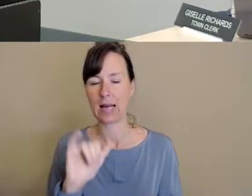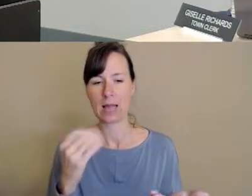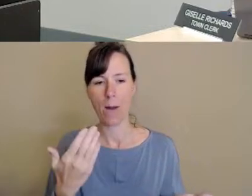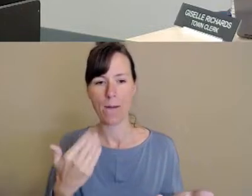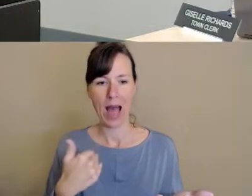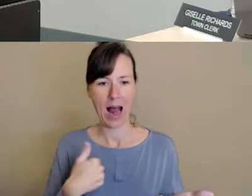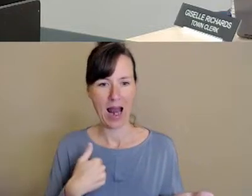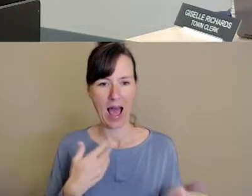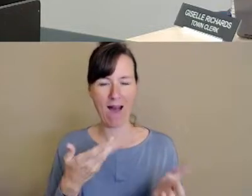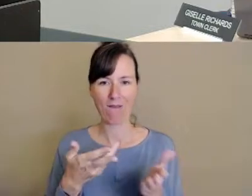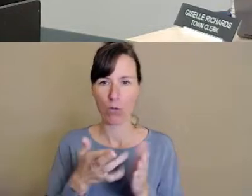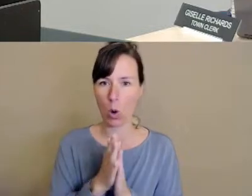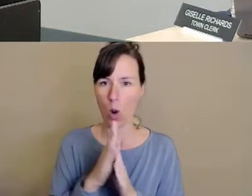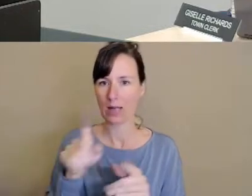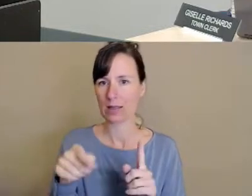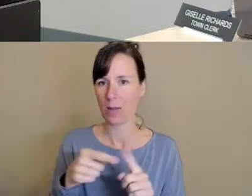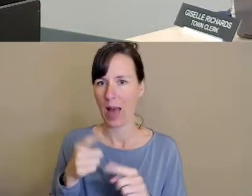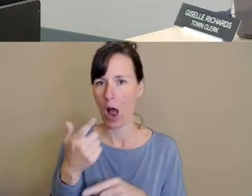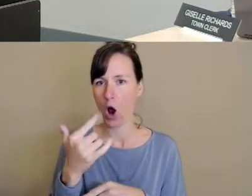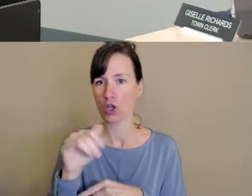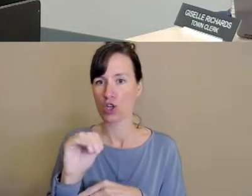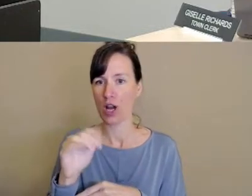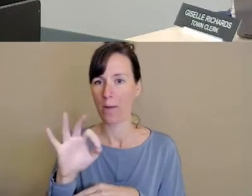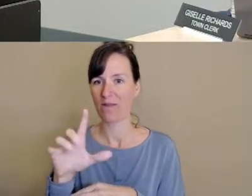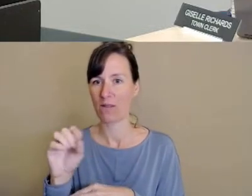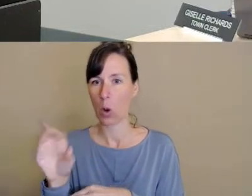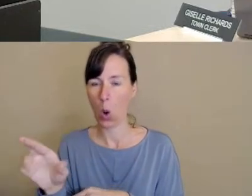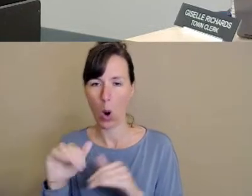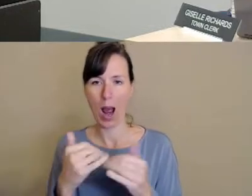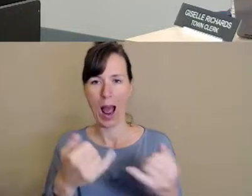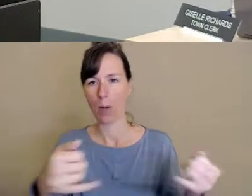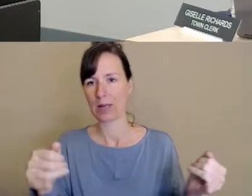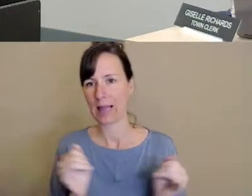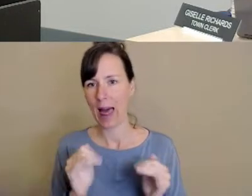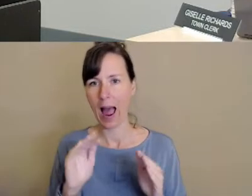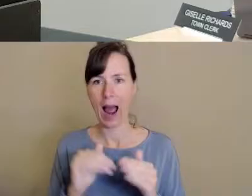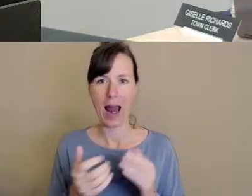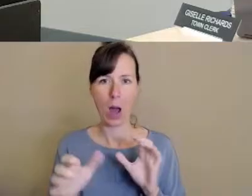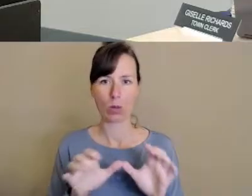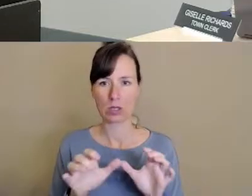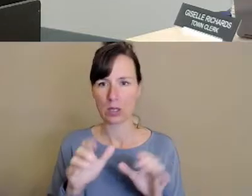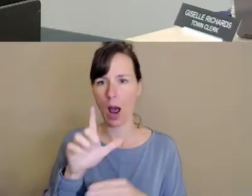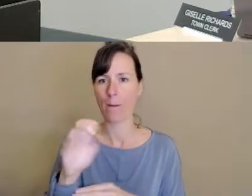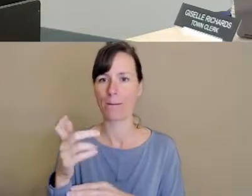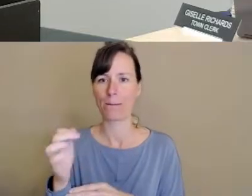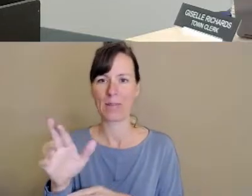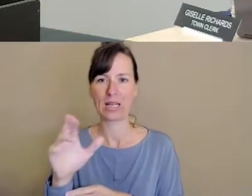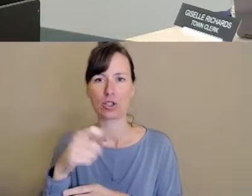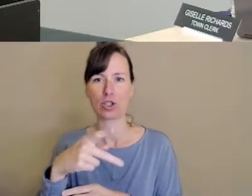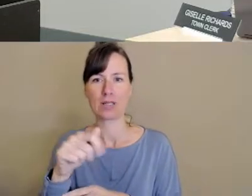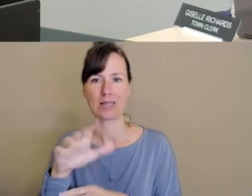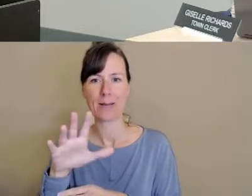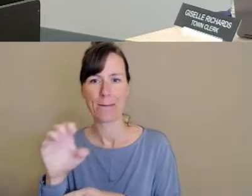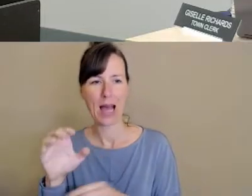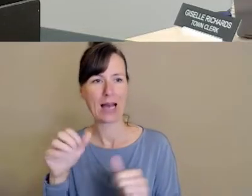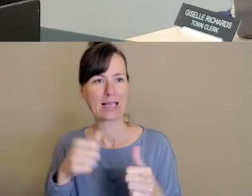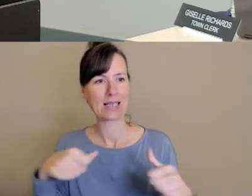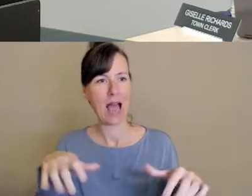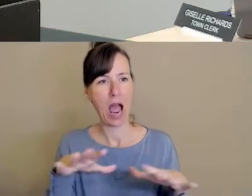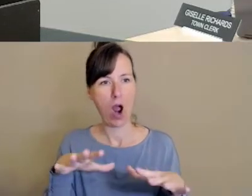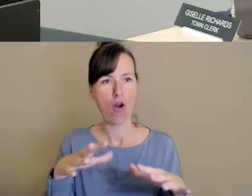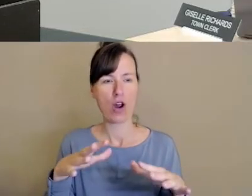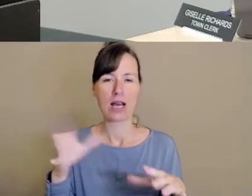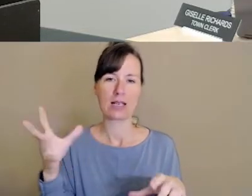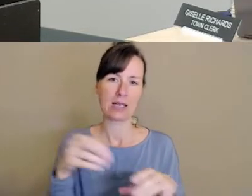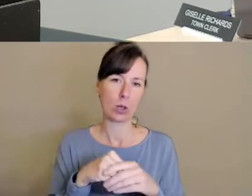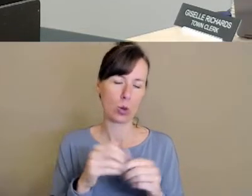the gym floor, how it's lined, how it's done, and the bleacher space, the areas incorporated with all of that. And